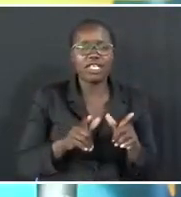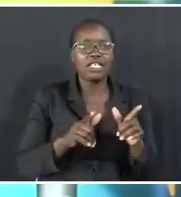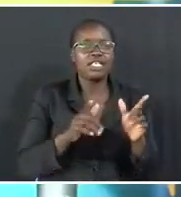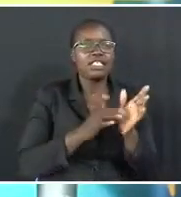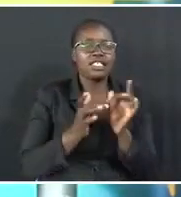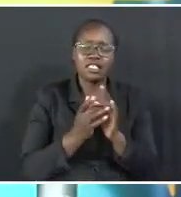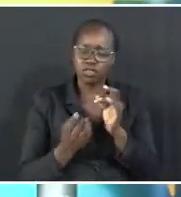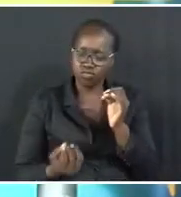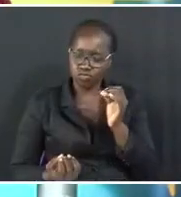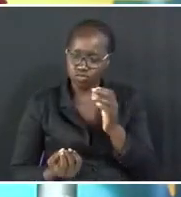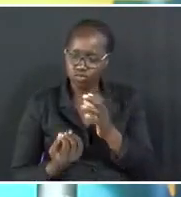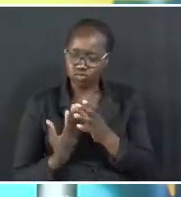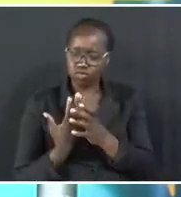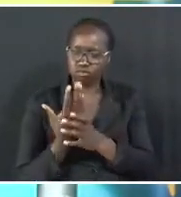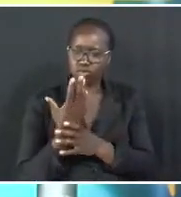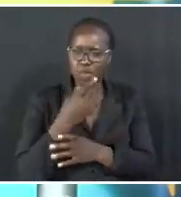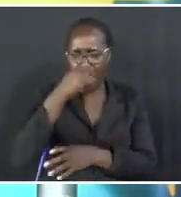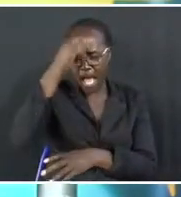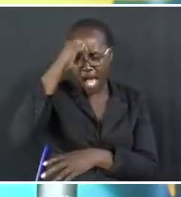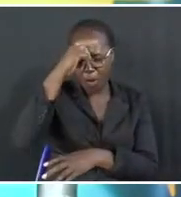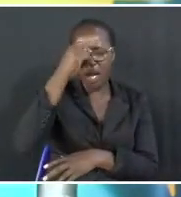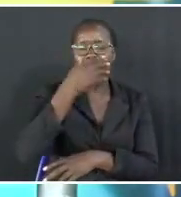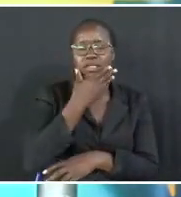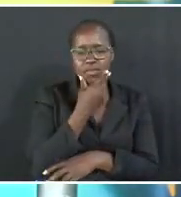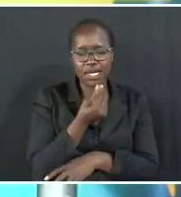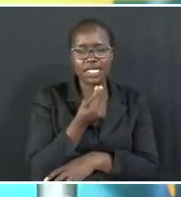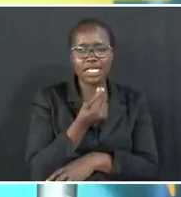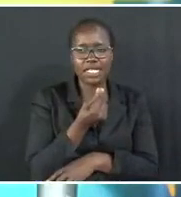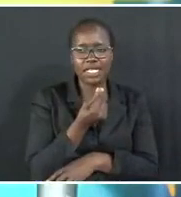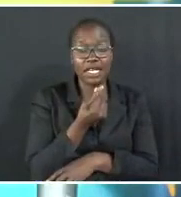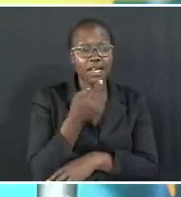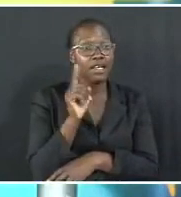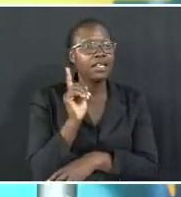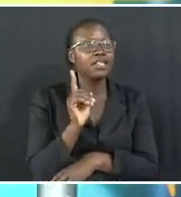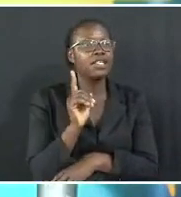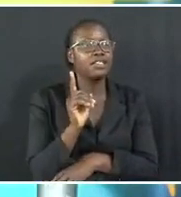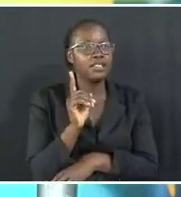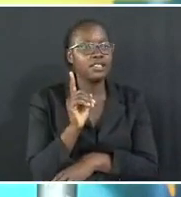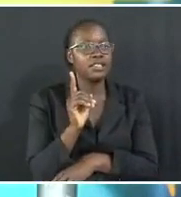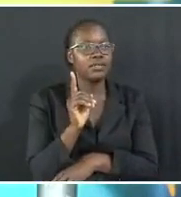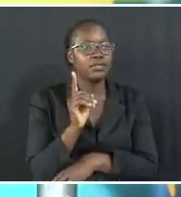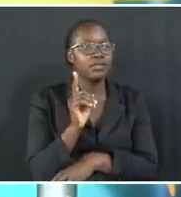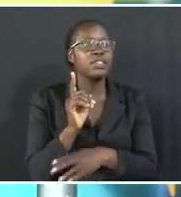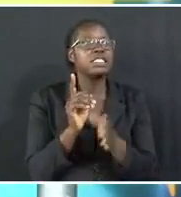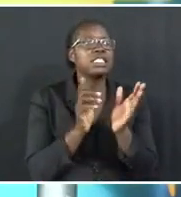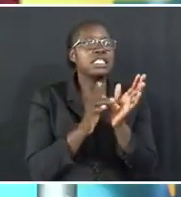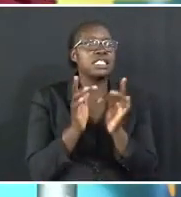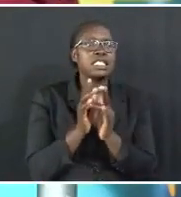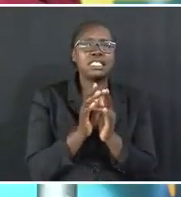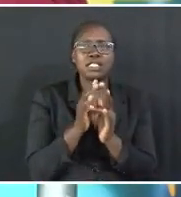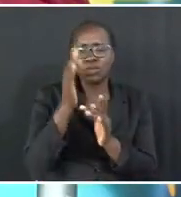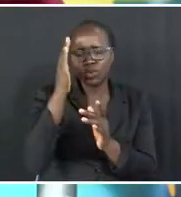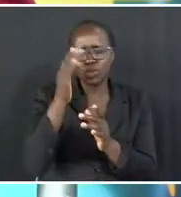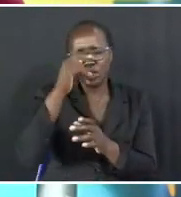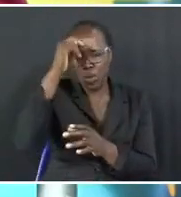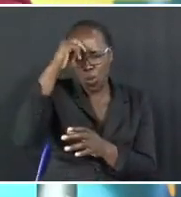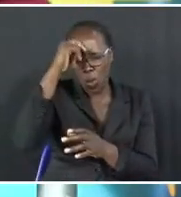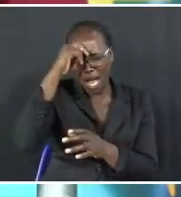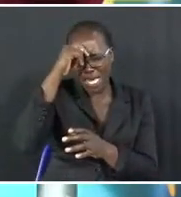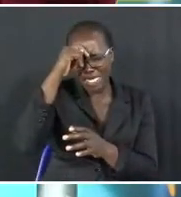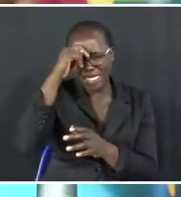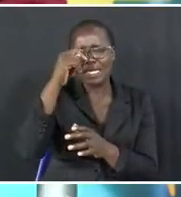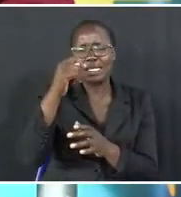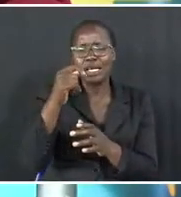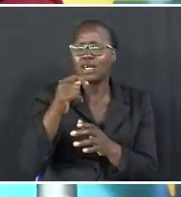Jesus grew to be a very wise man. Right? Yes, we know Jesus to be the wisest,